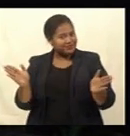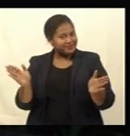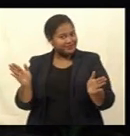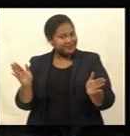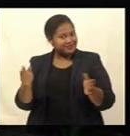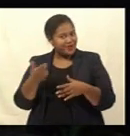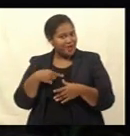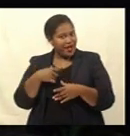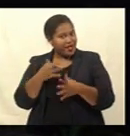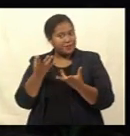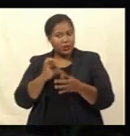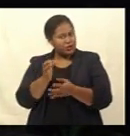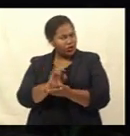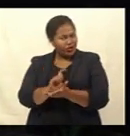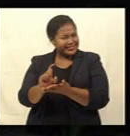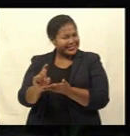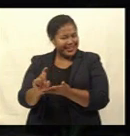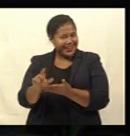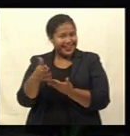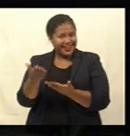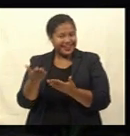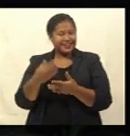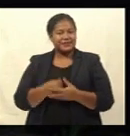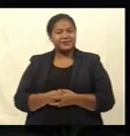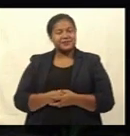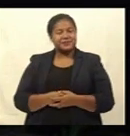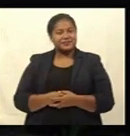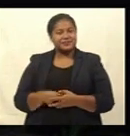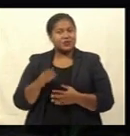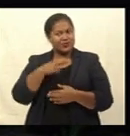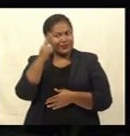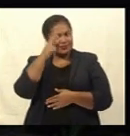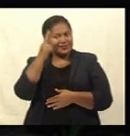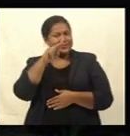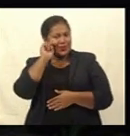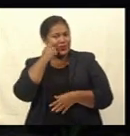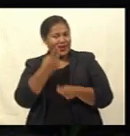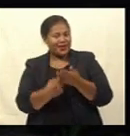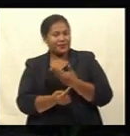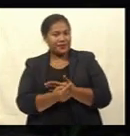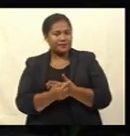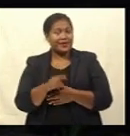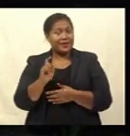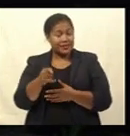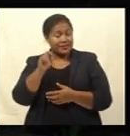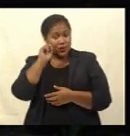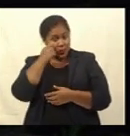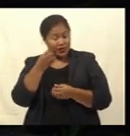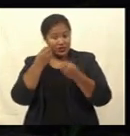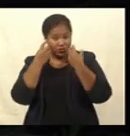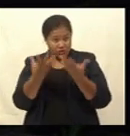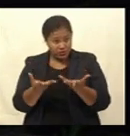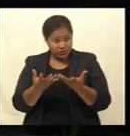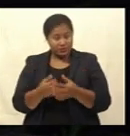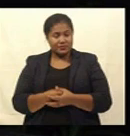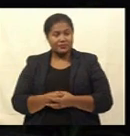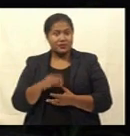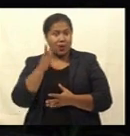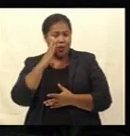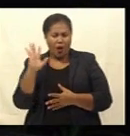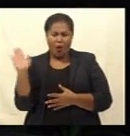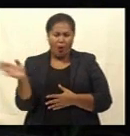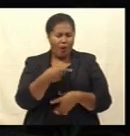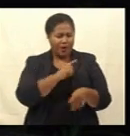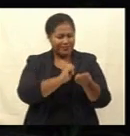is still unclear with the risks posed. And this will all determine after all the testing,